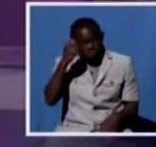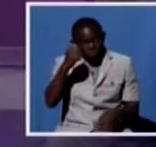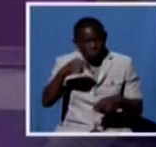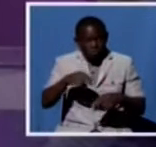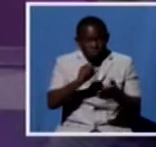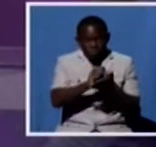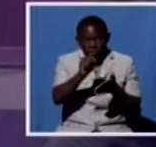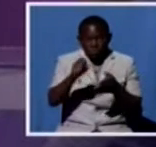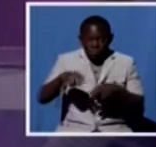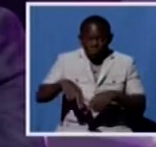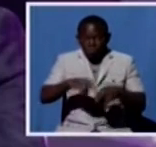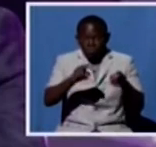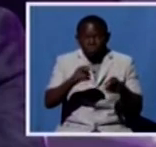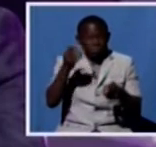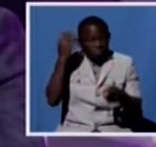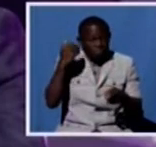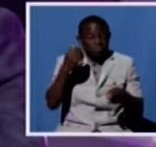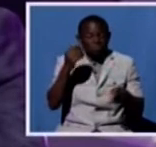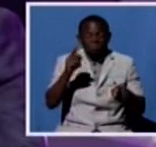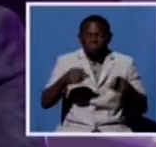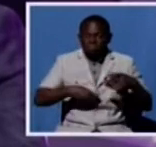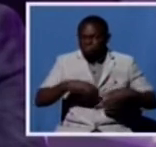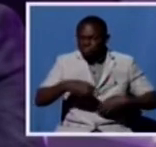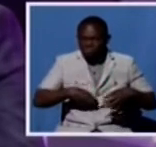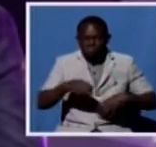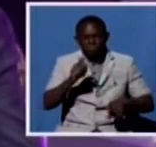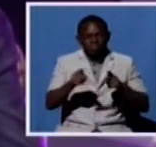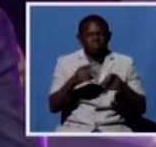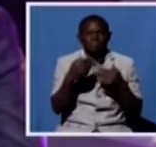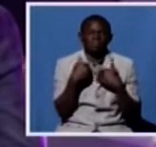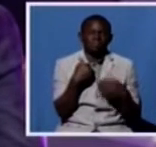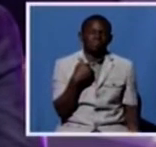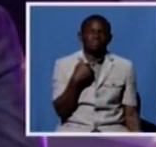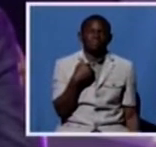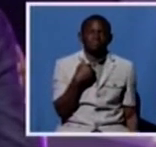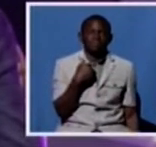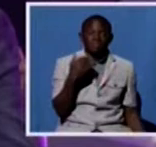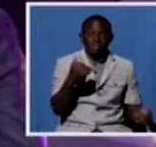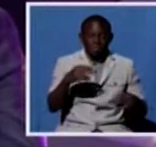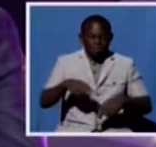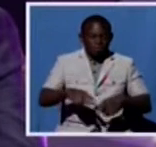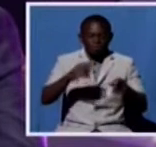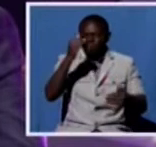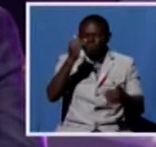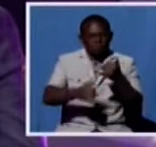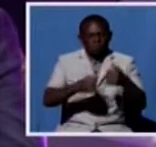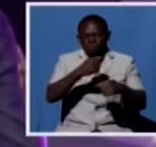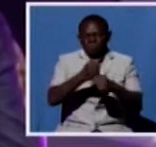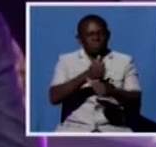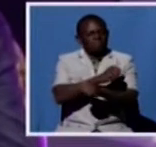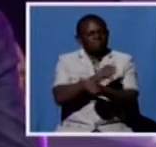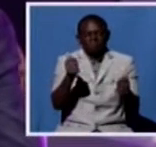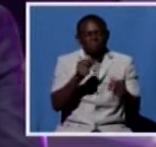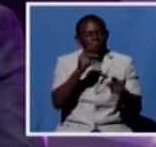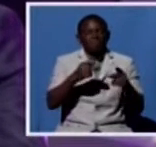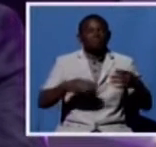have. Serious complaints around that road. We've completed, there are no complaints. And no one even